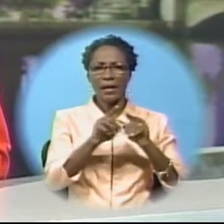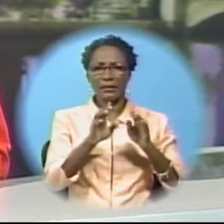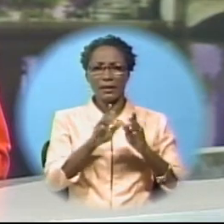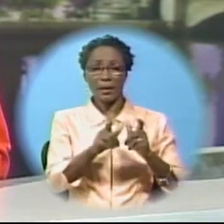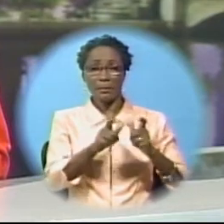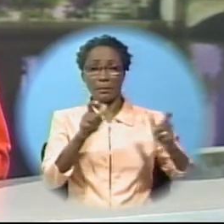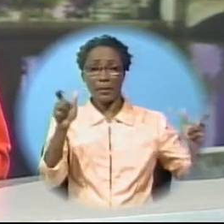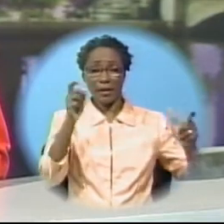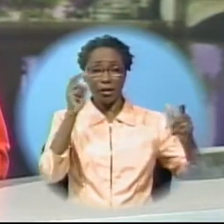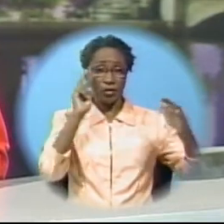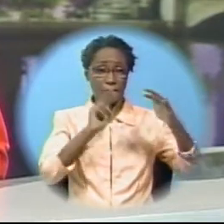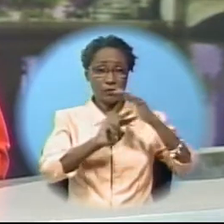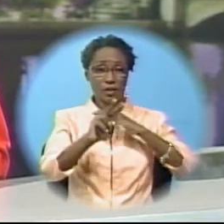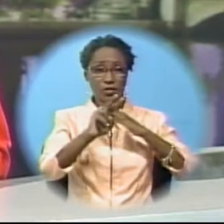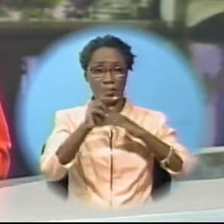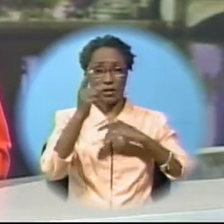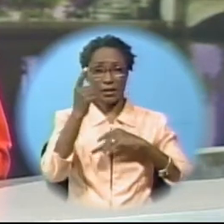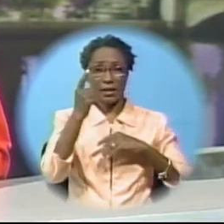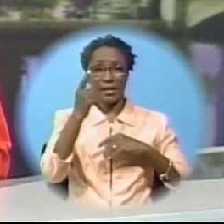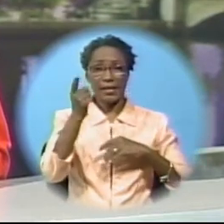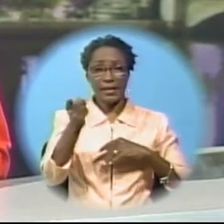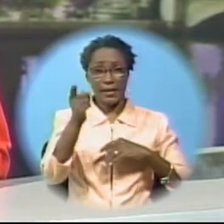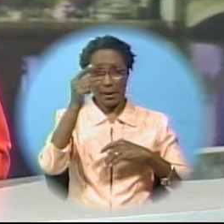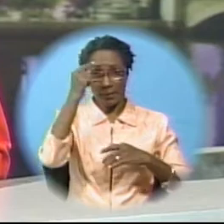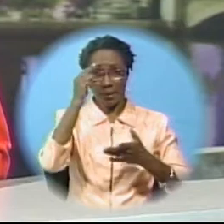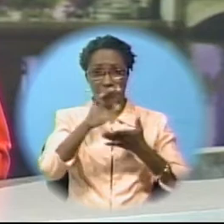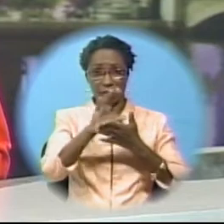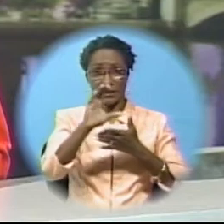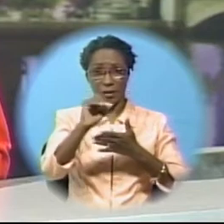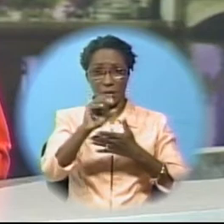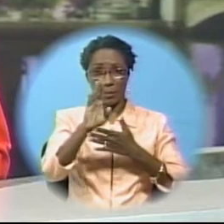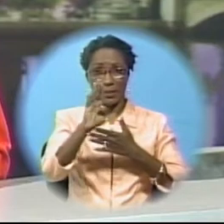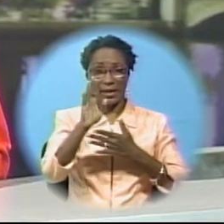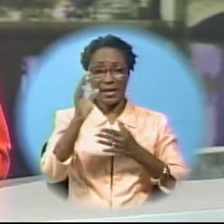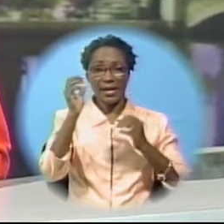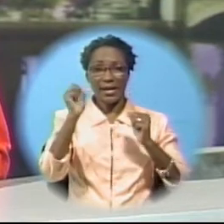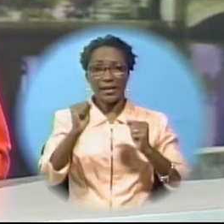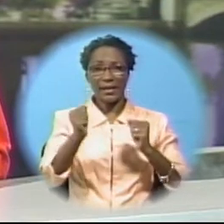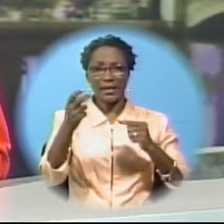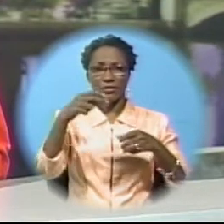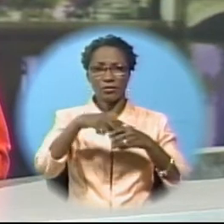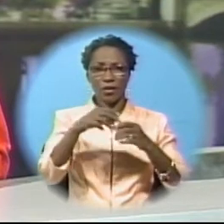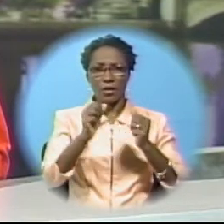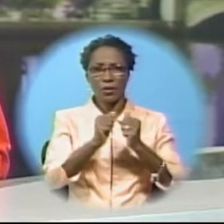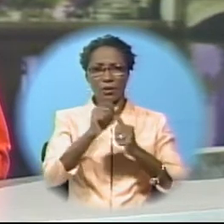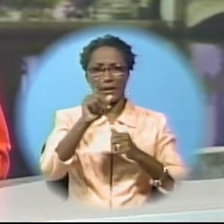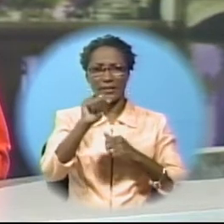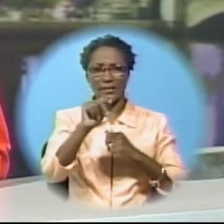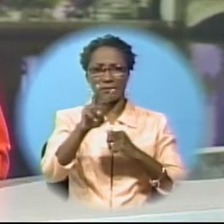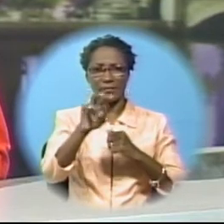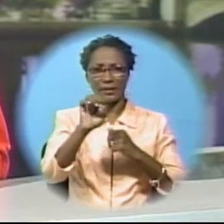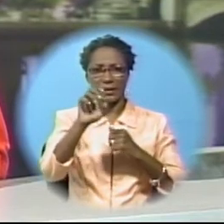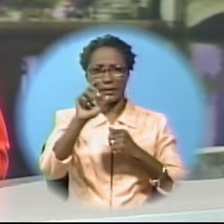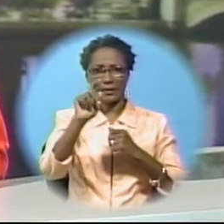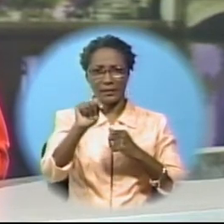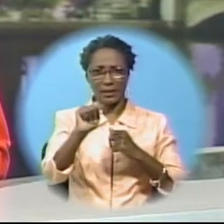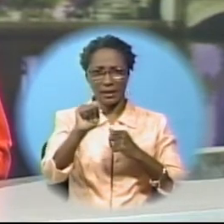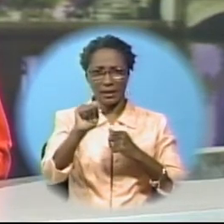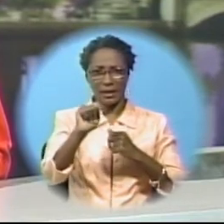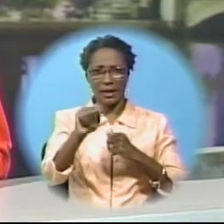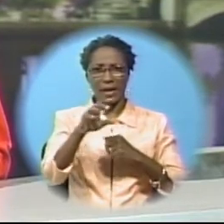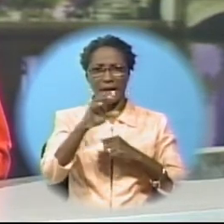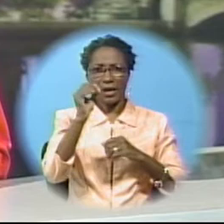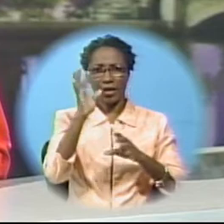vision for the initiative. He believes that COB can partner with the Technical and Vocational Education and Training Council